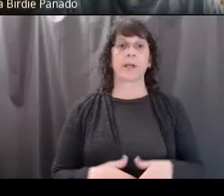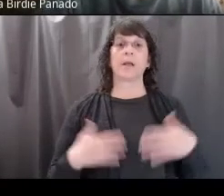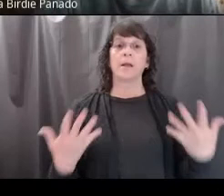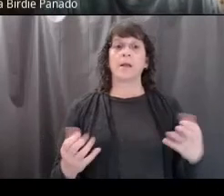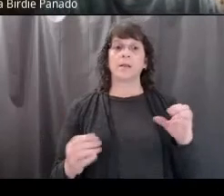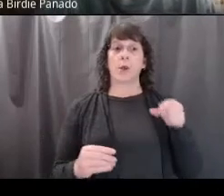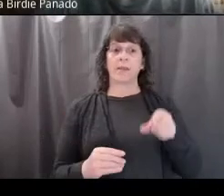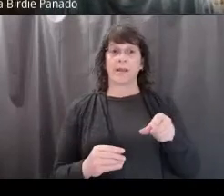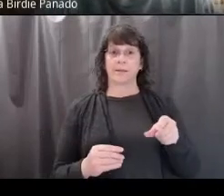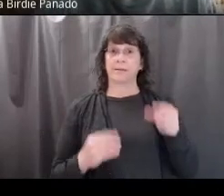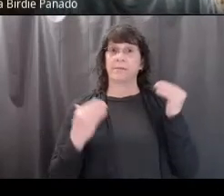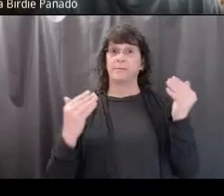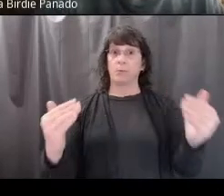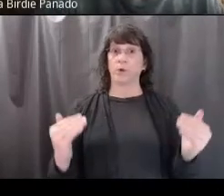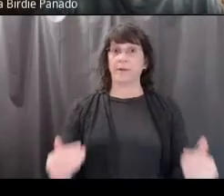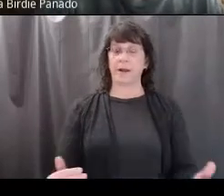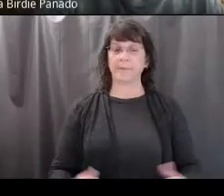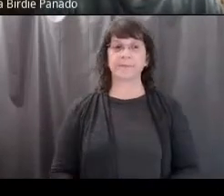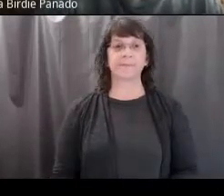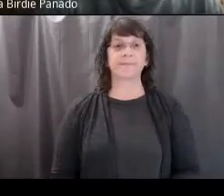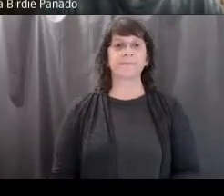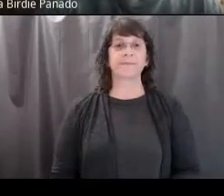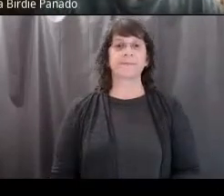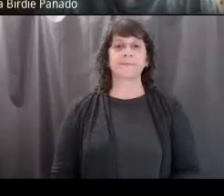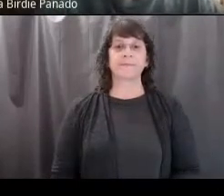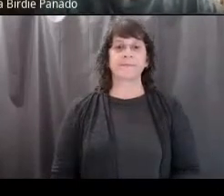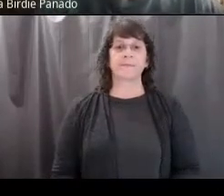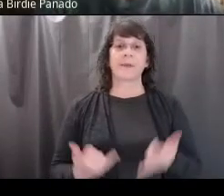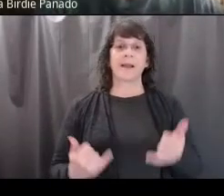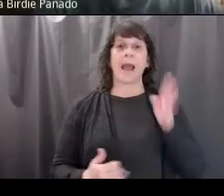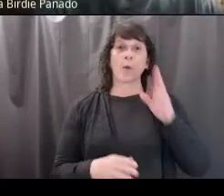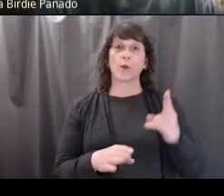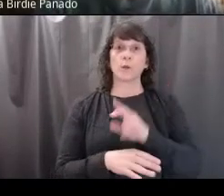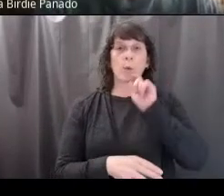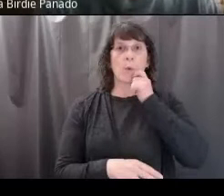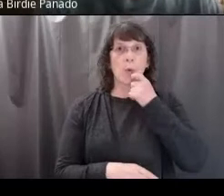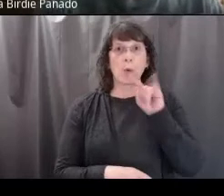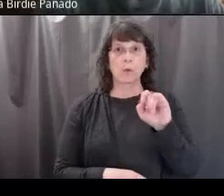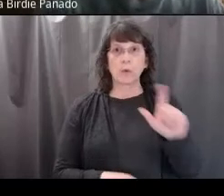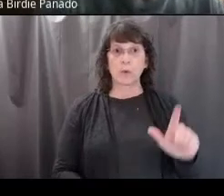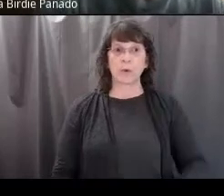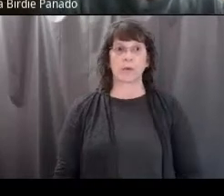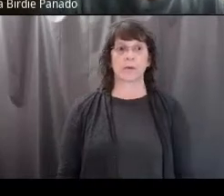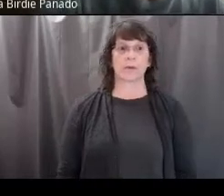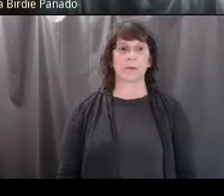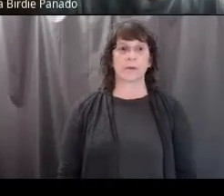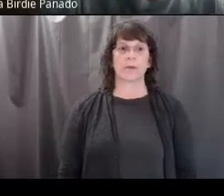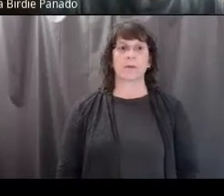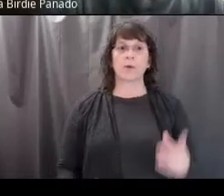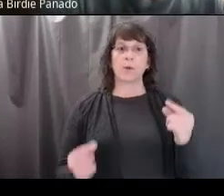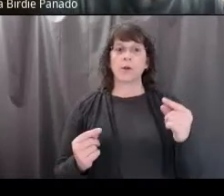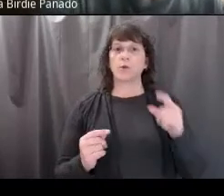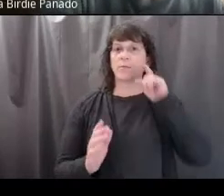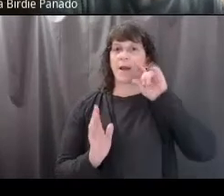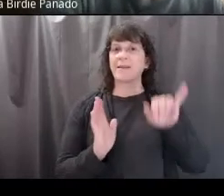So moving on, we are going to use a really cool tool to identify